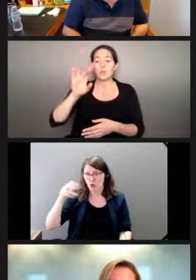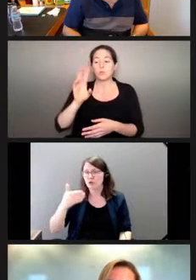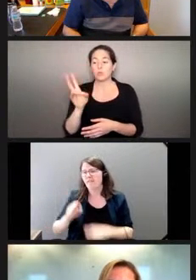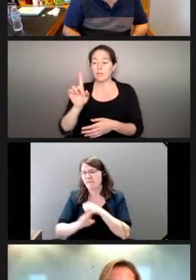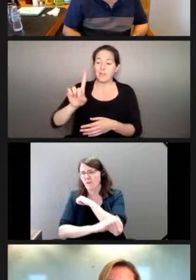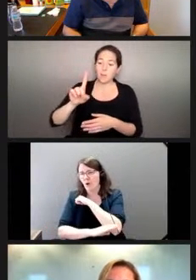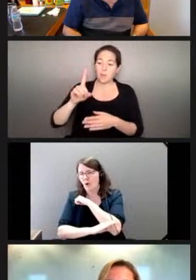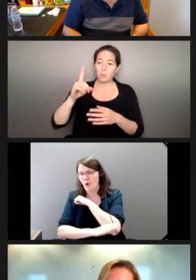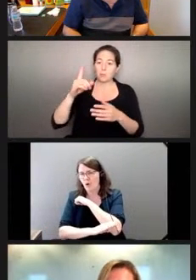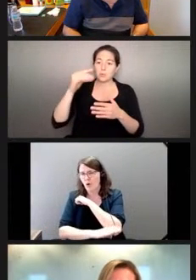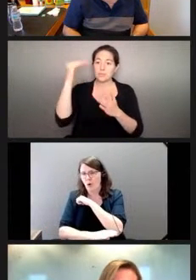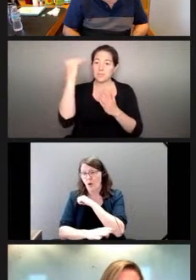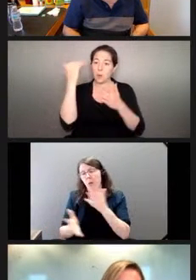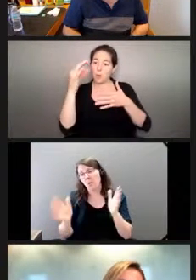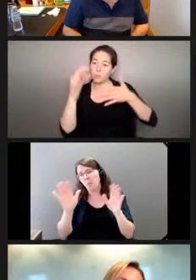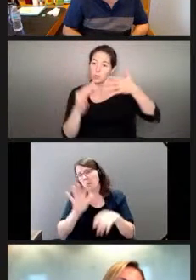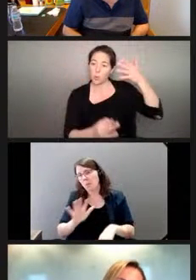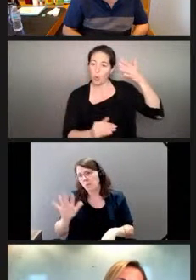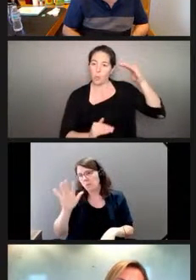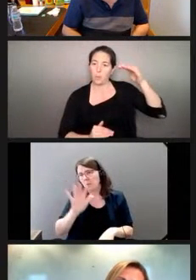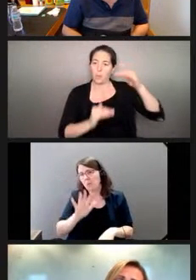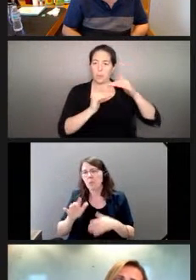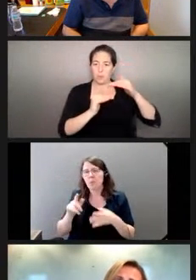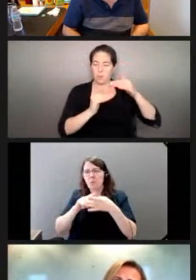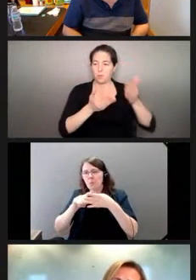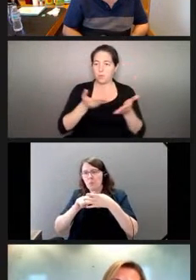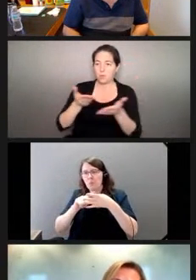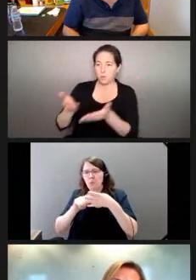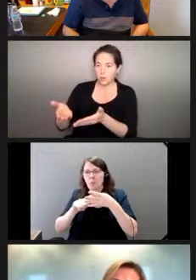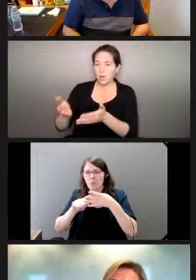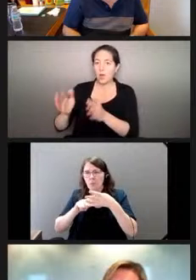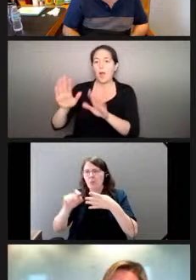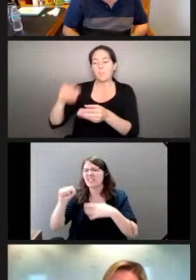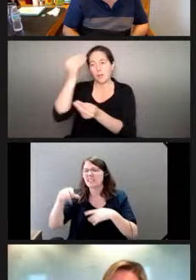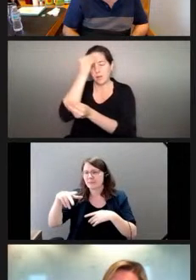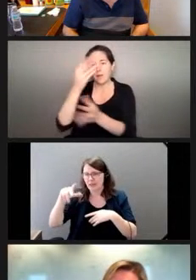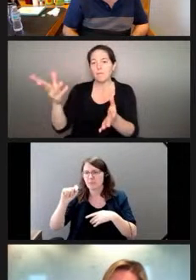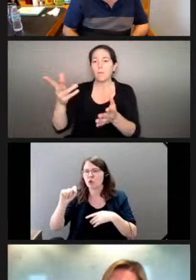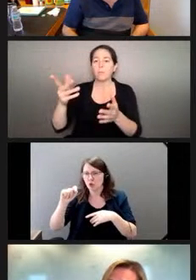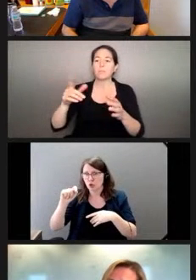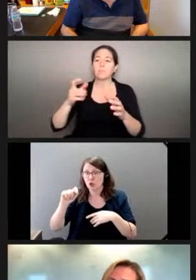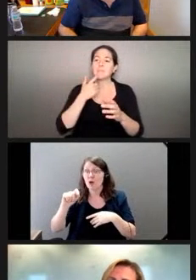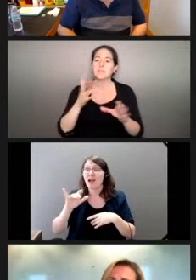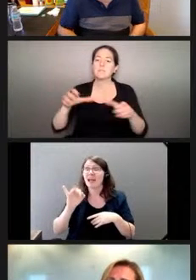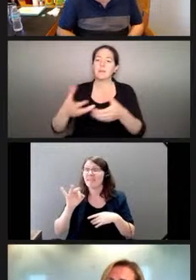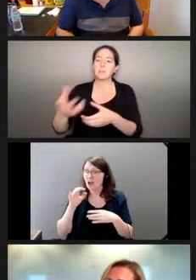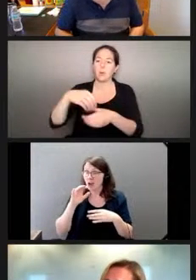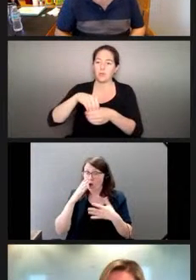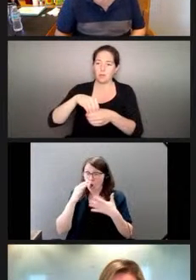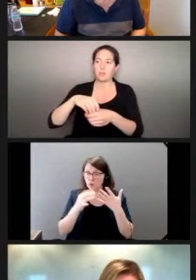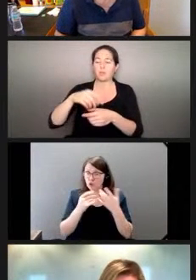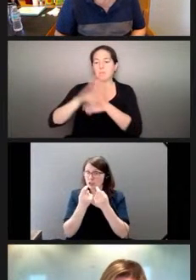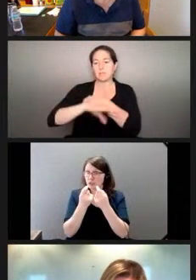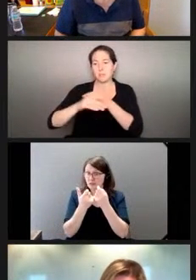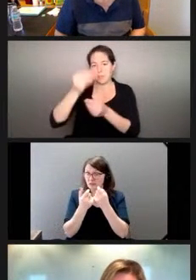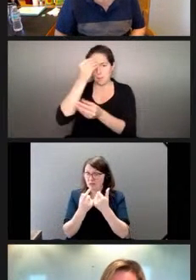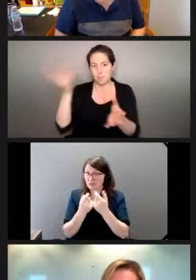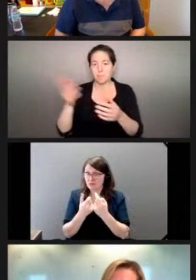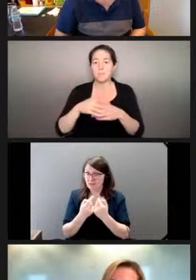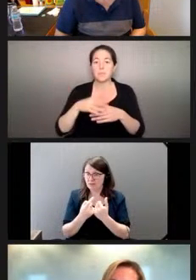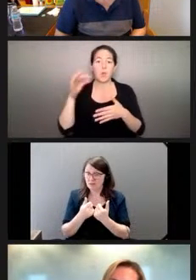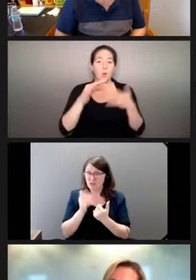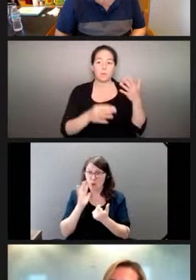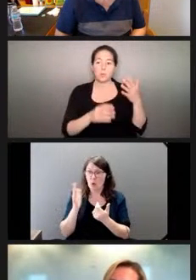so likely early into September. So options that do not make it onto the shortlist, they won't completely